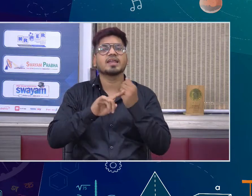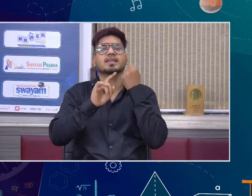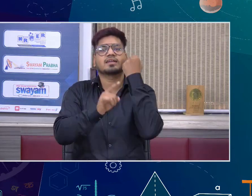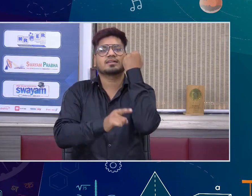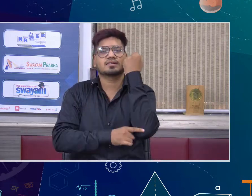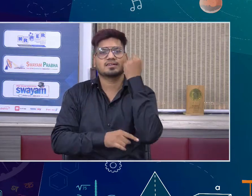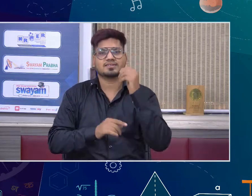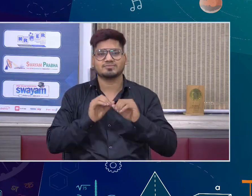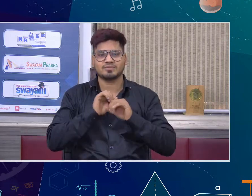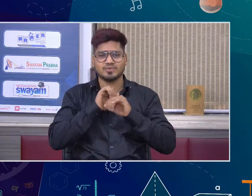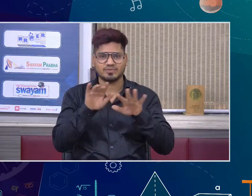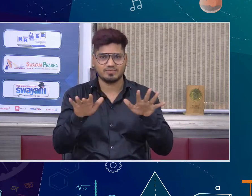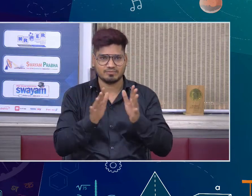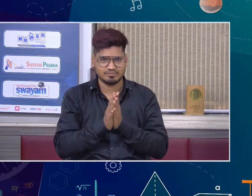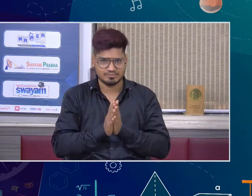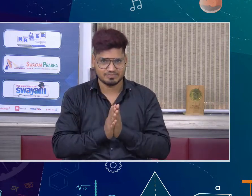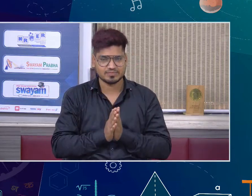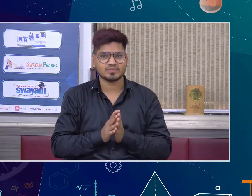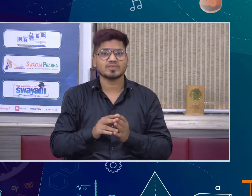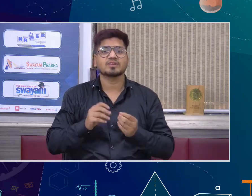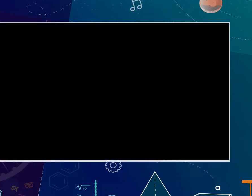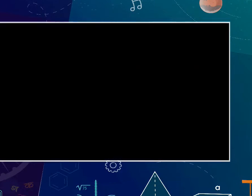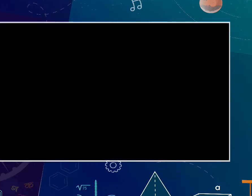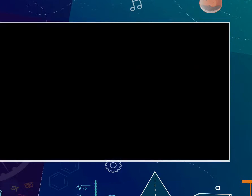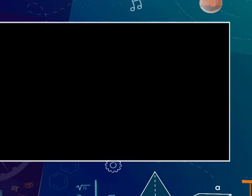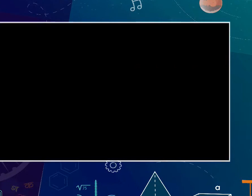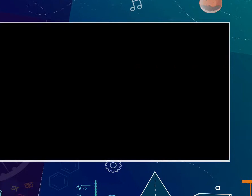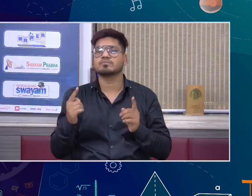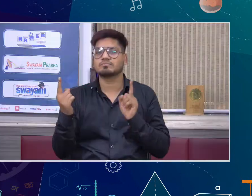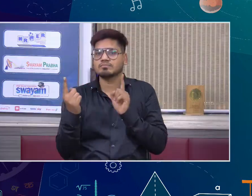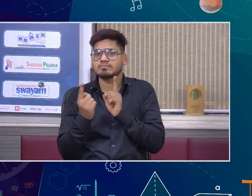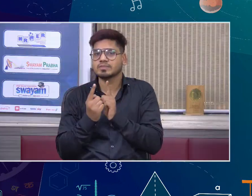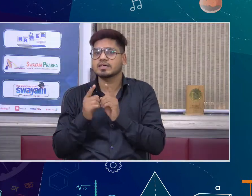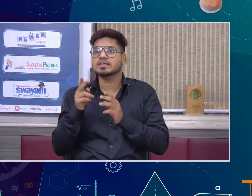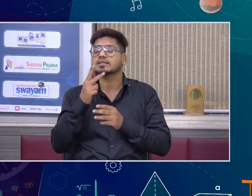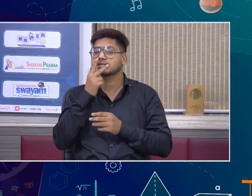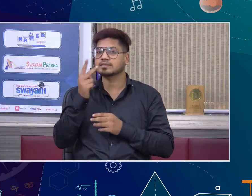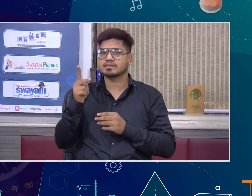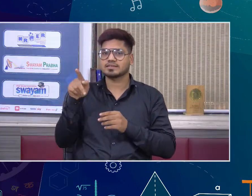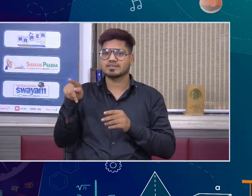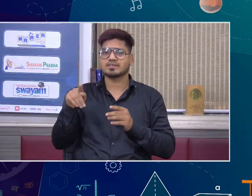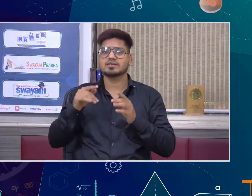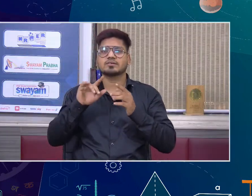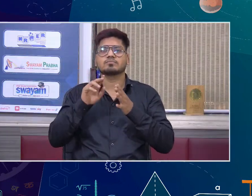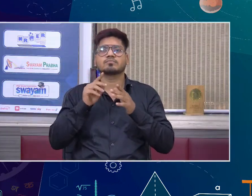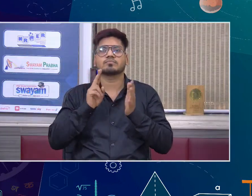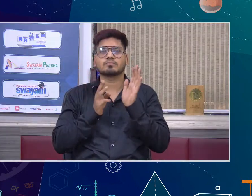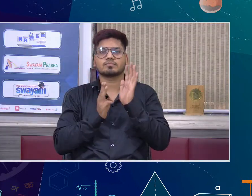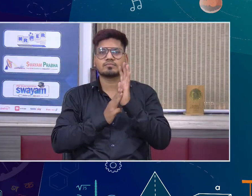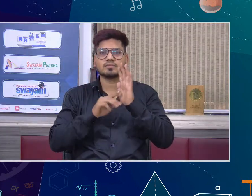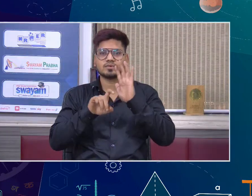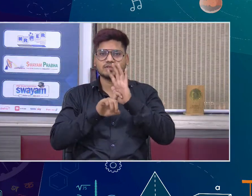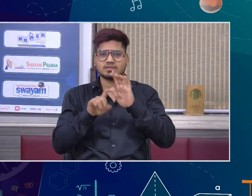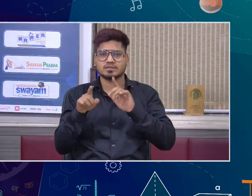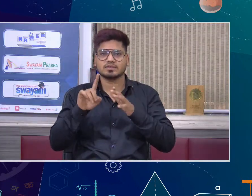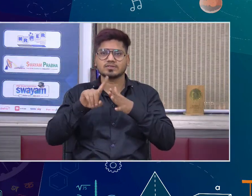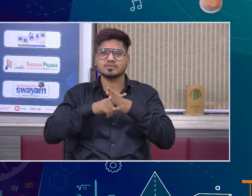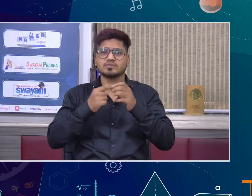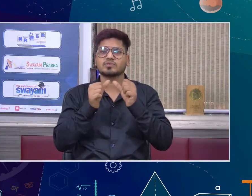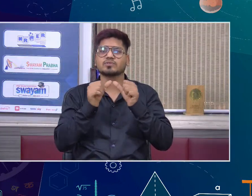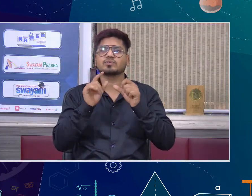the session. And let's meet our expert. We have with us Mr. Joji Varghese. Welcome,